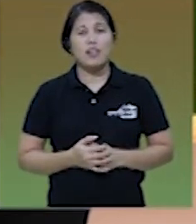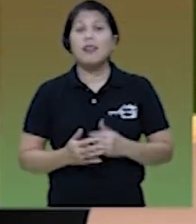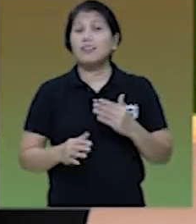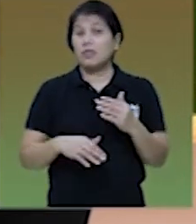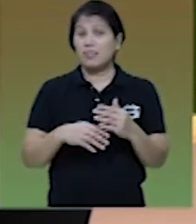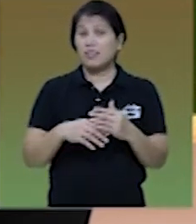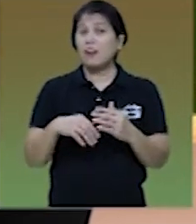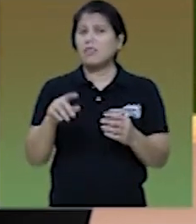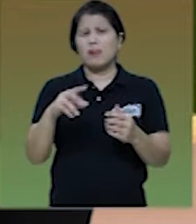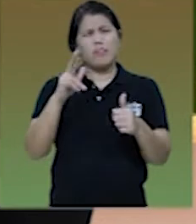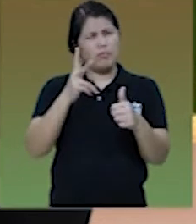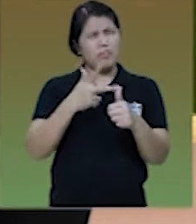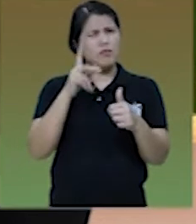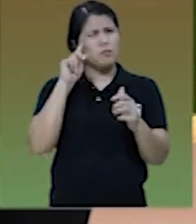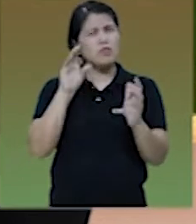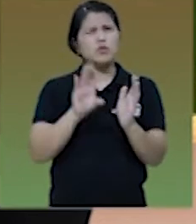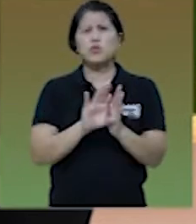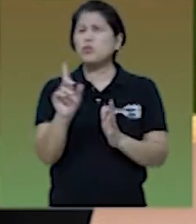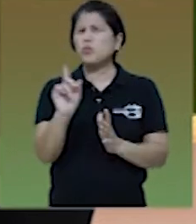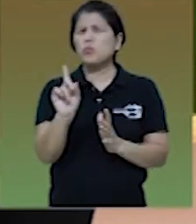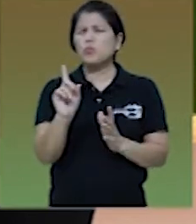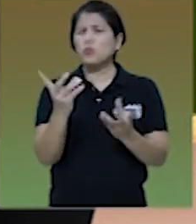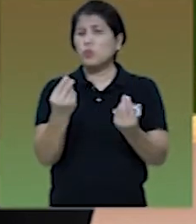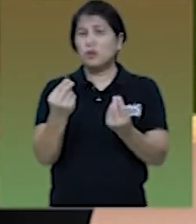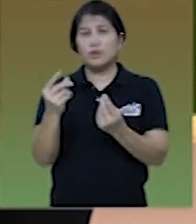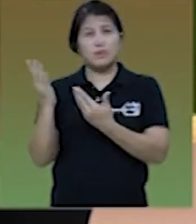What about the child in the third picture?